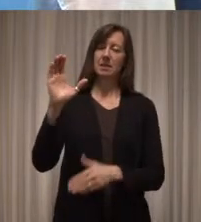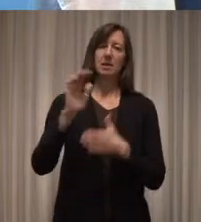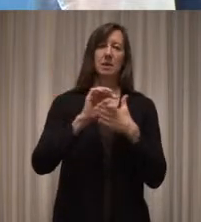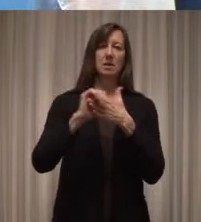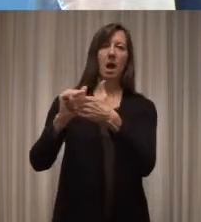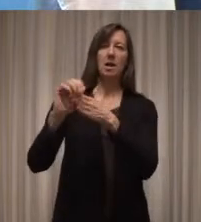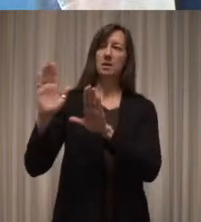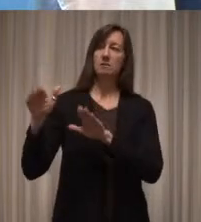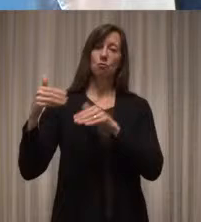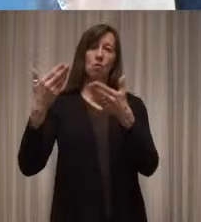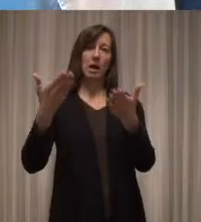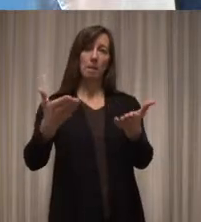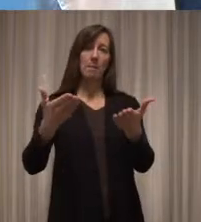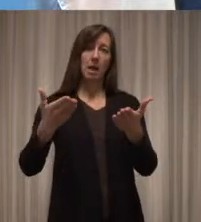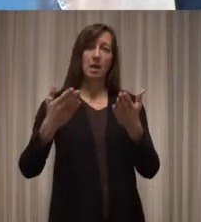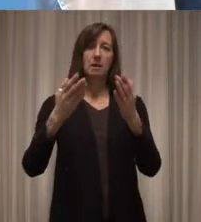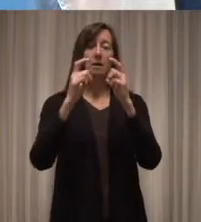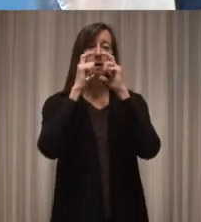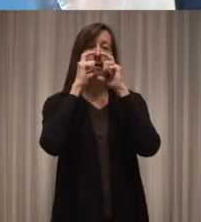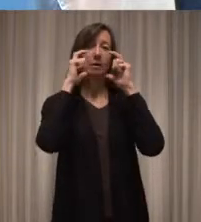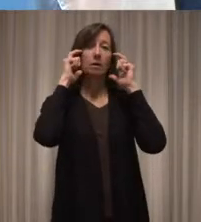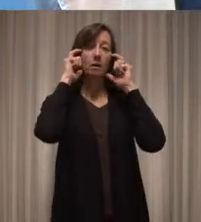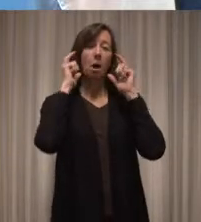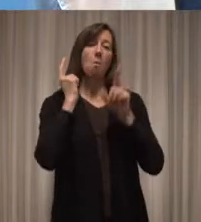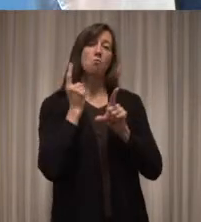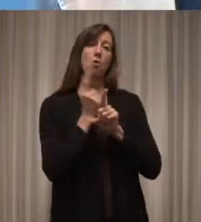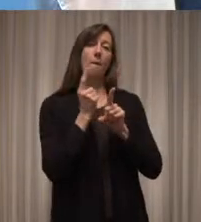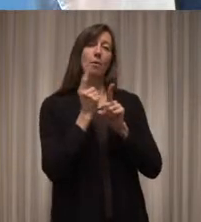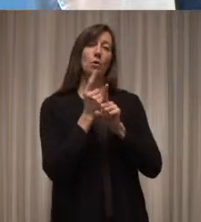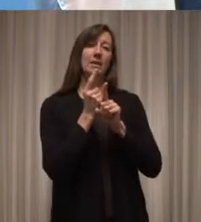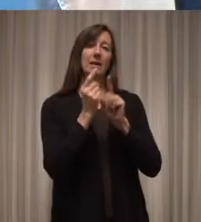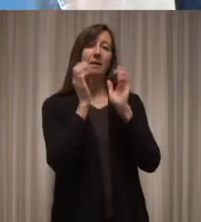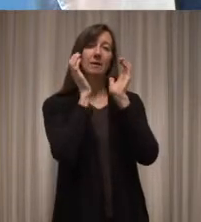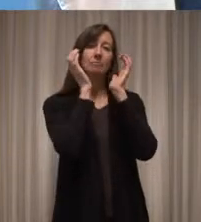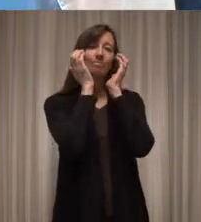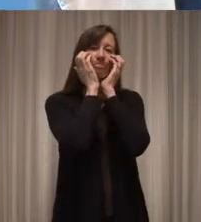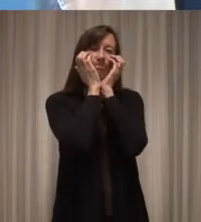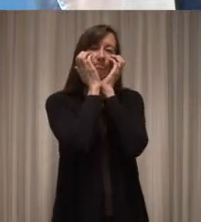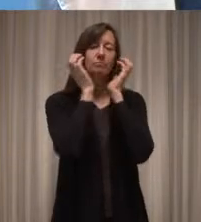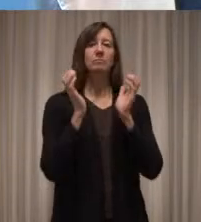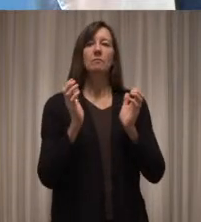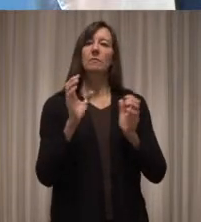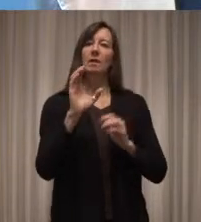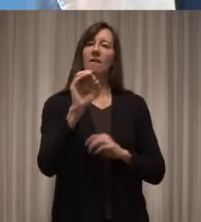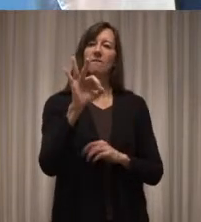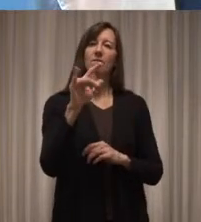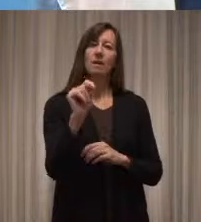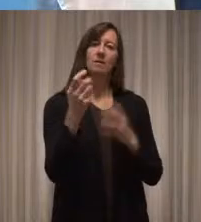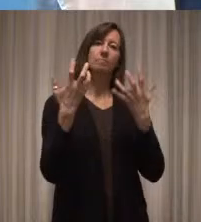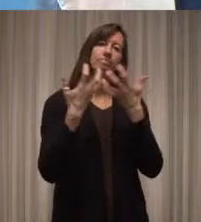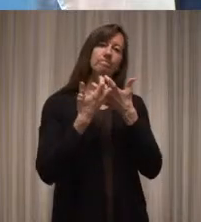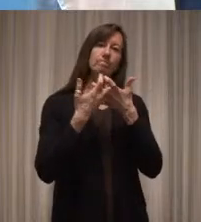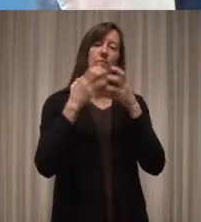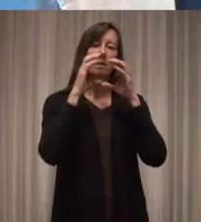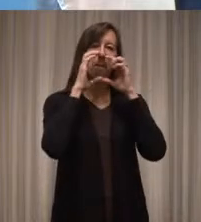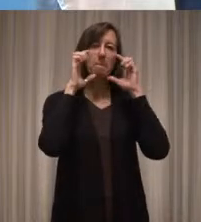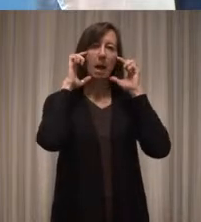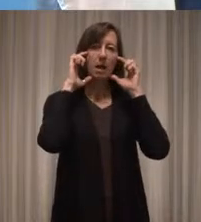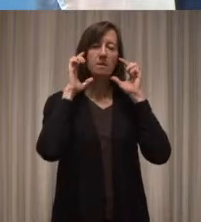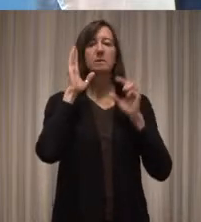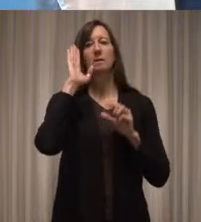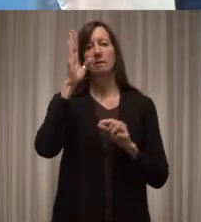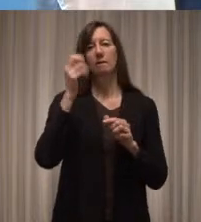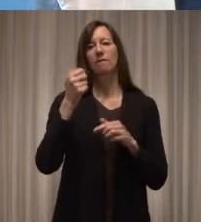mask, which makes a big difference based on the new research that I'm sure many of you have seen. We'll talk more about that in the coming days as well.